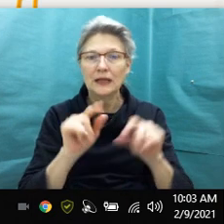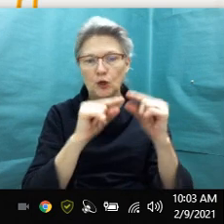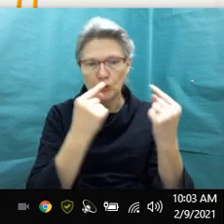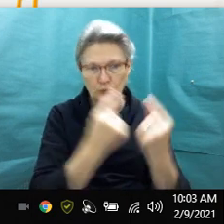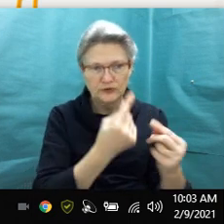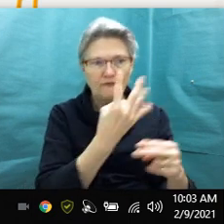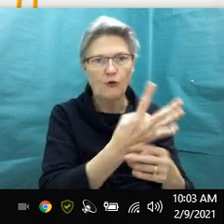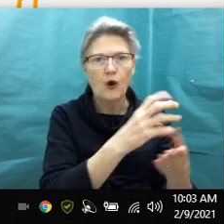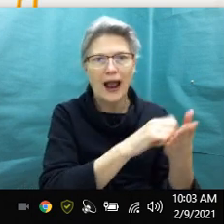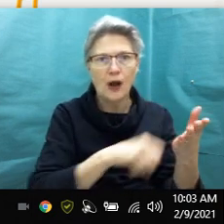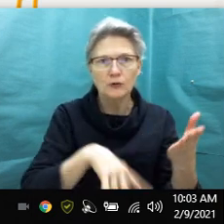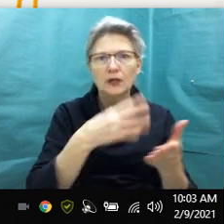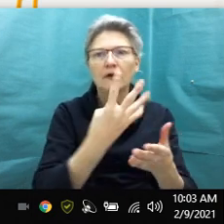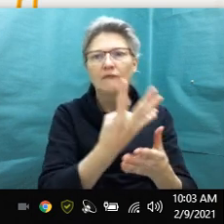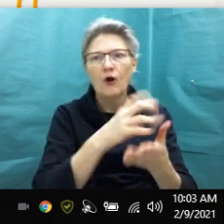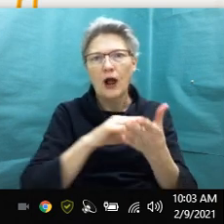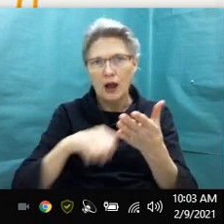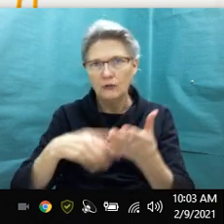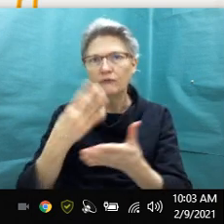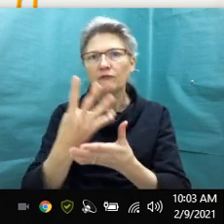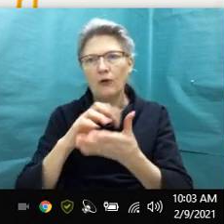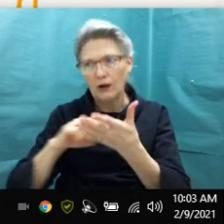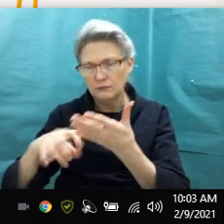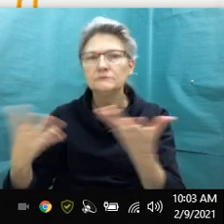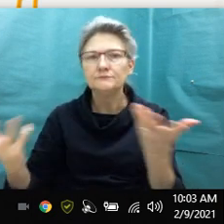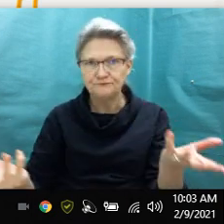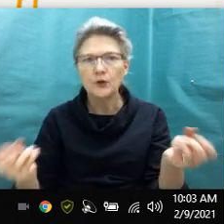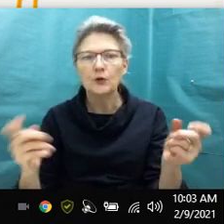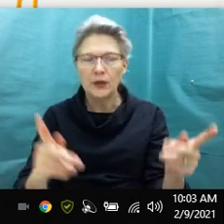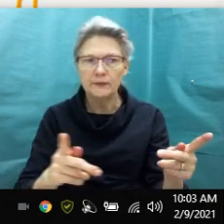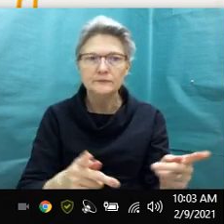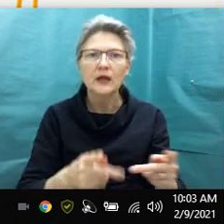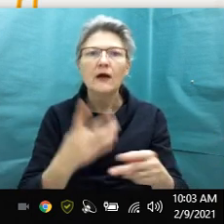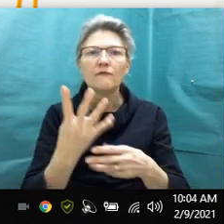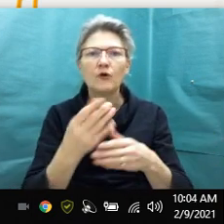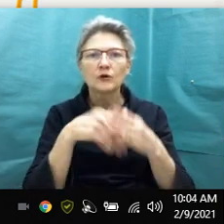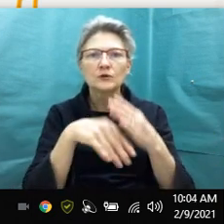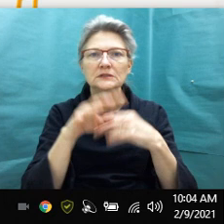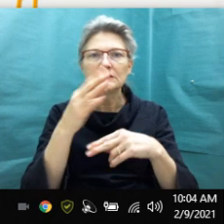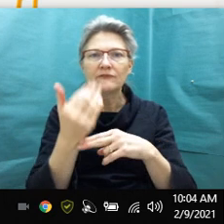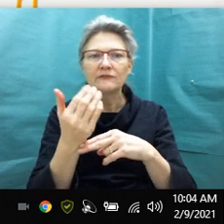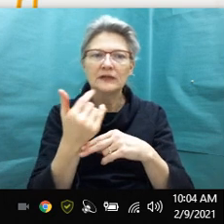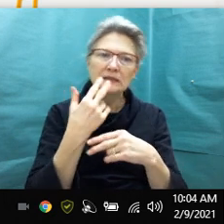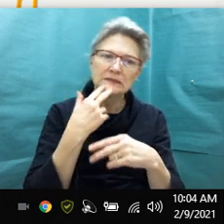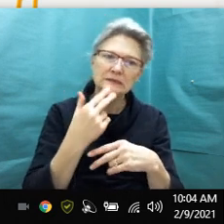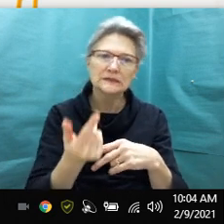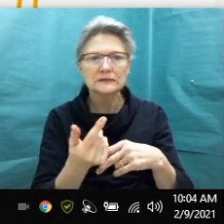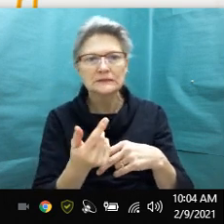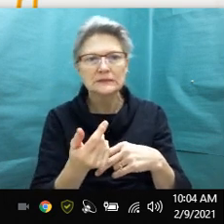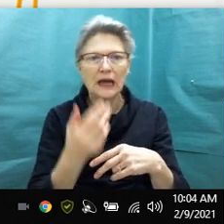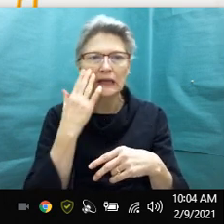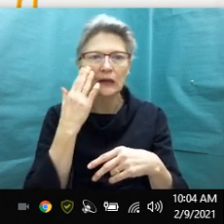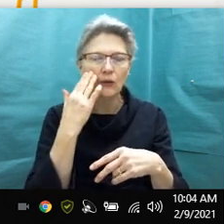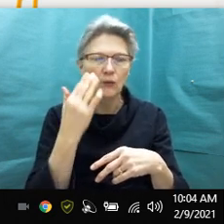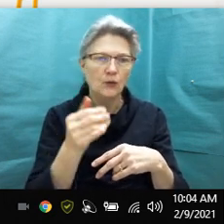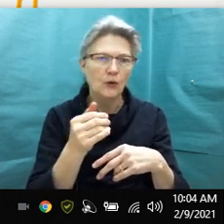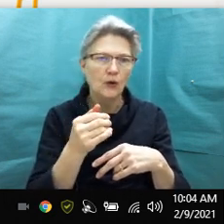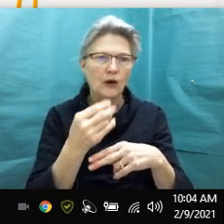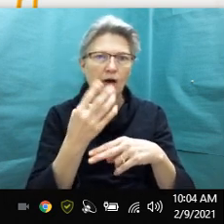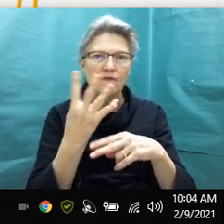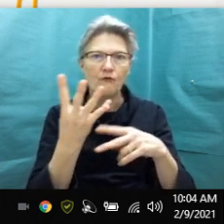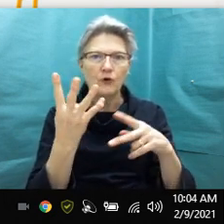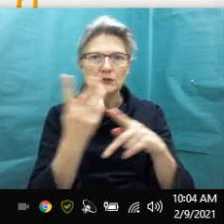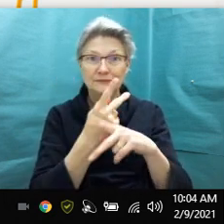of 4 away from those 15 parts. So 4 goes into 15. Well, let's think about that. I know that